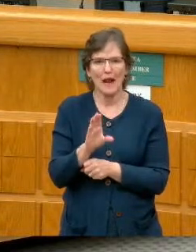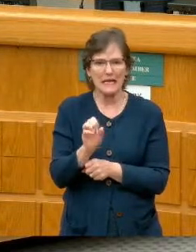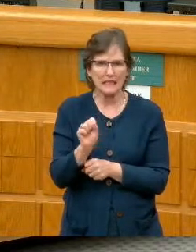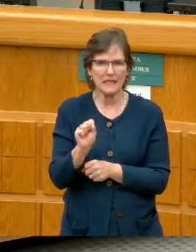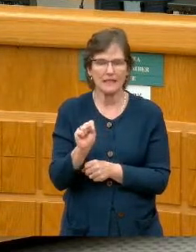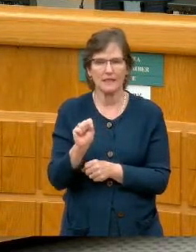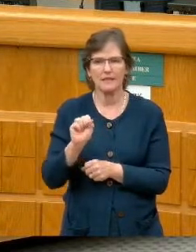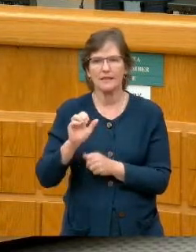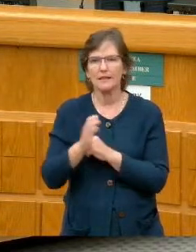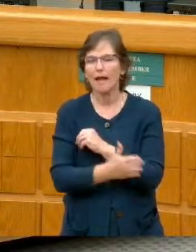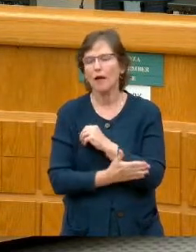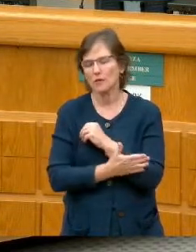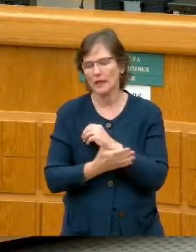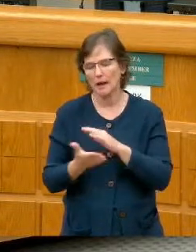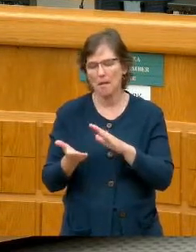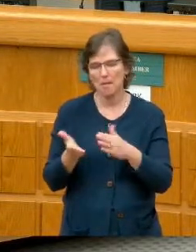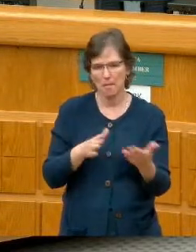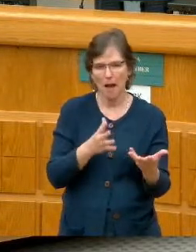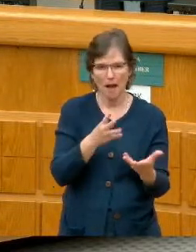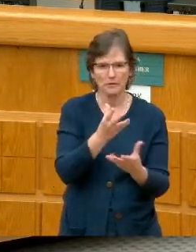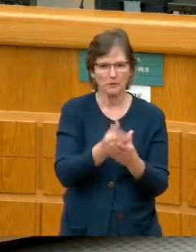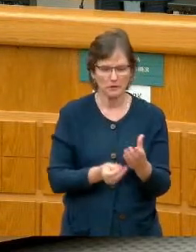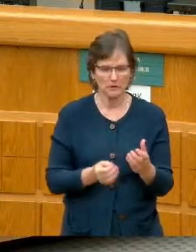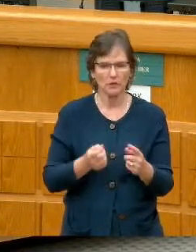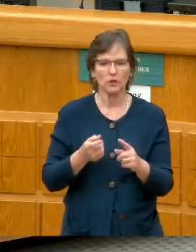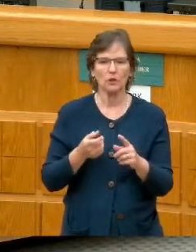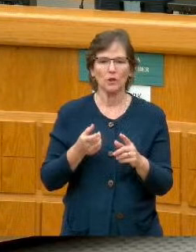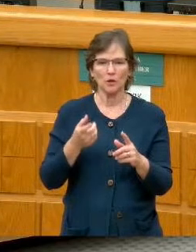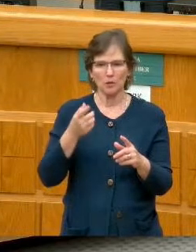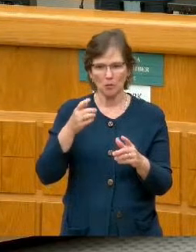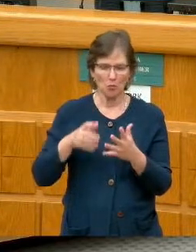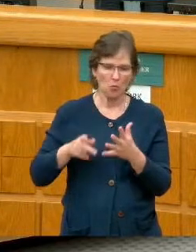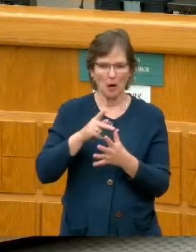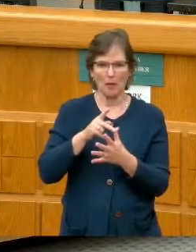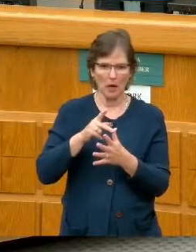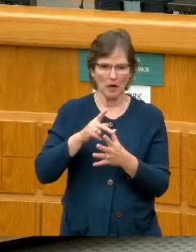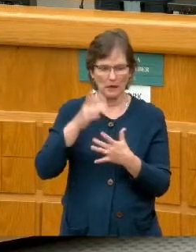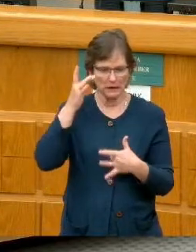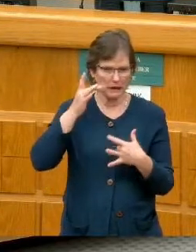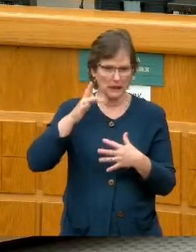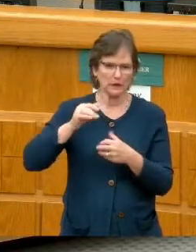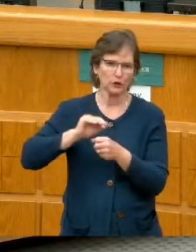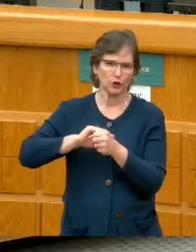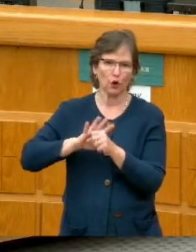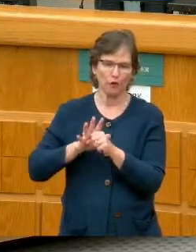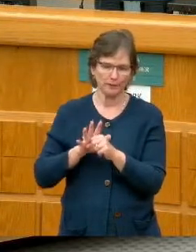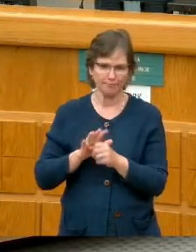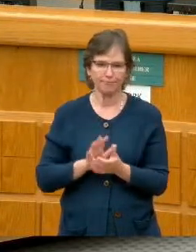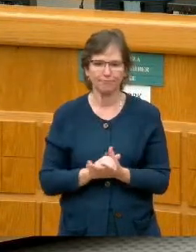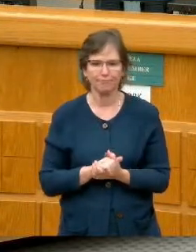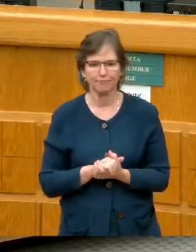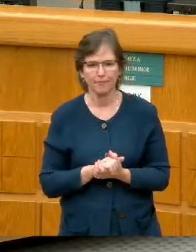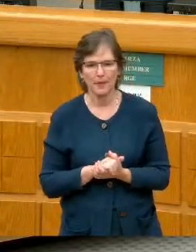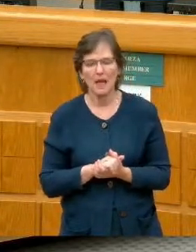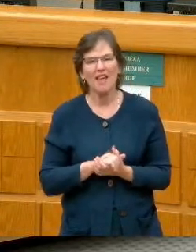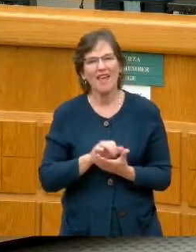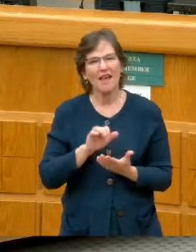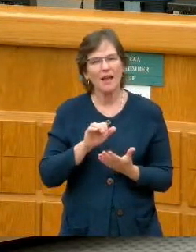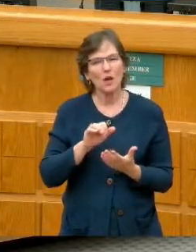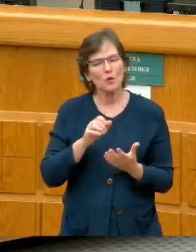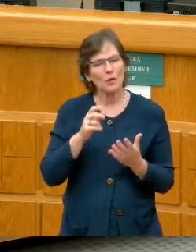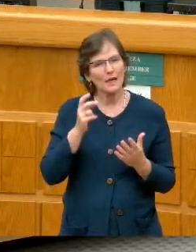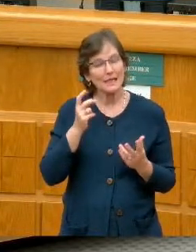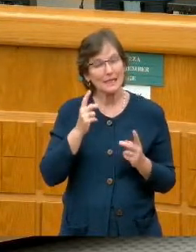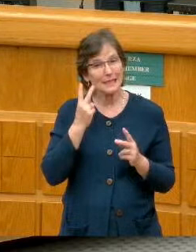You can see, though, that this pattern is getting less steep, so the accumulation of fatalities is slowing down, and that's a